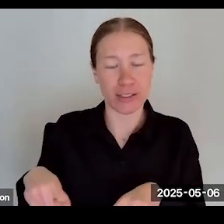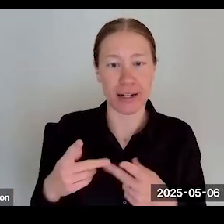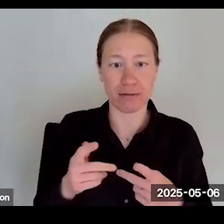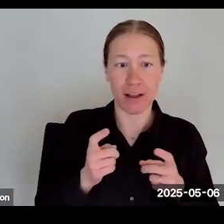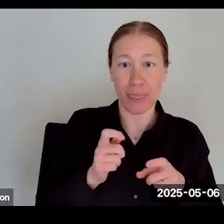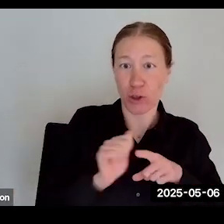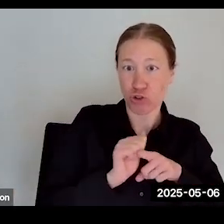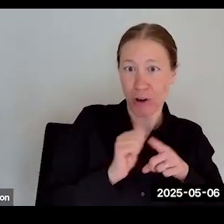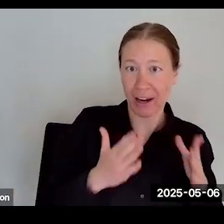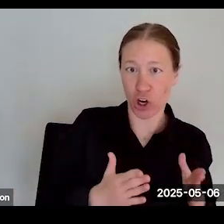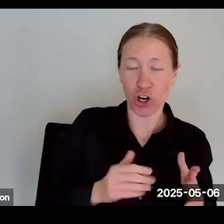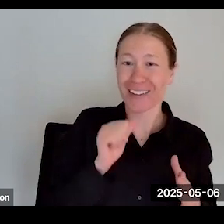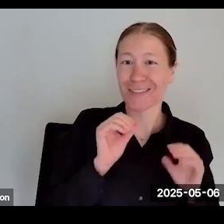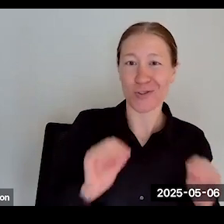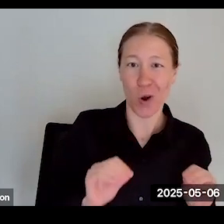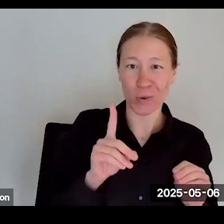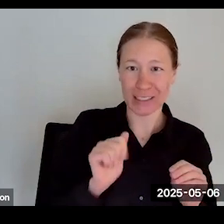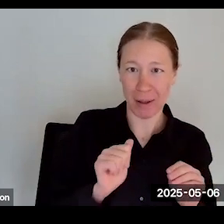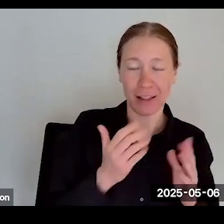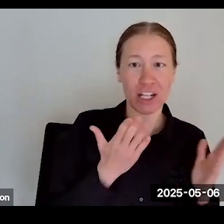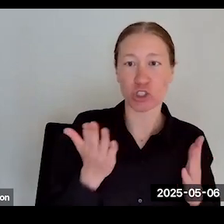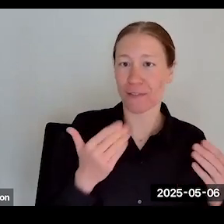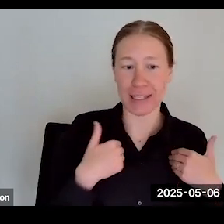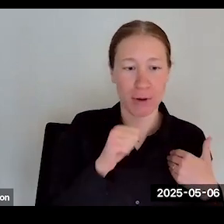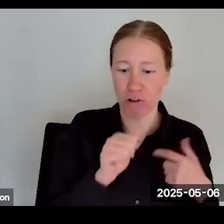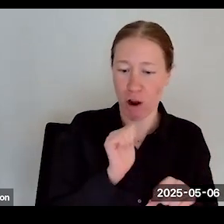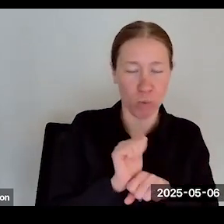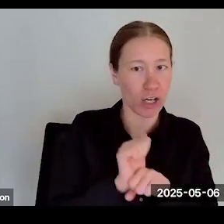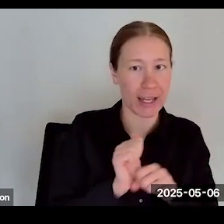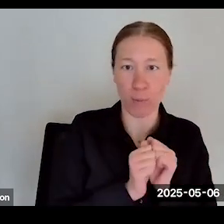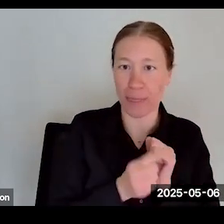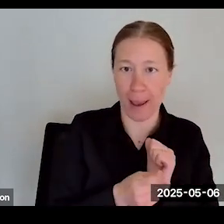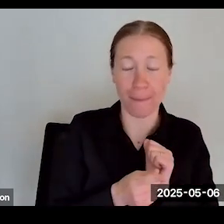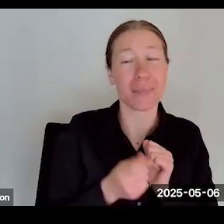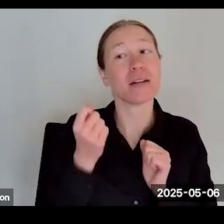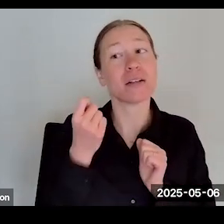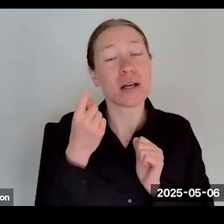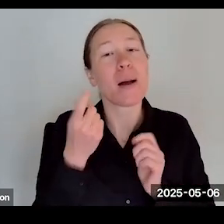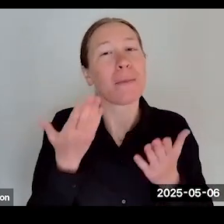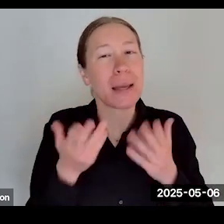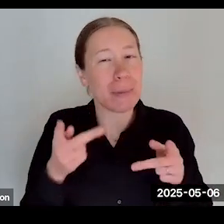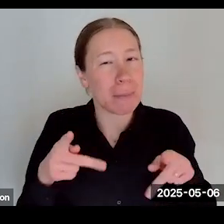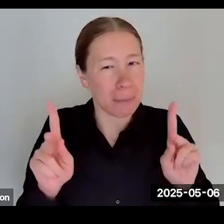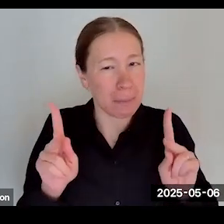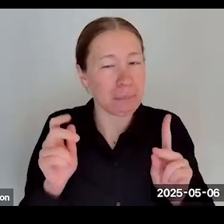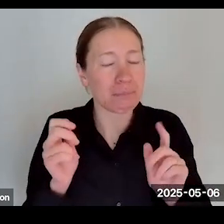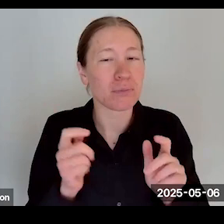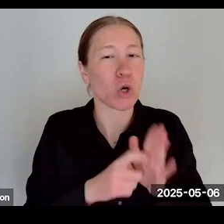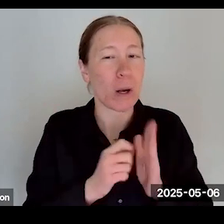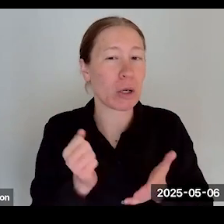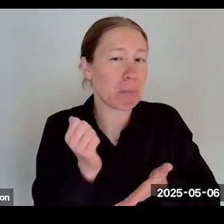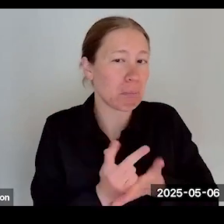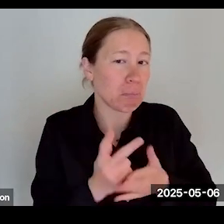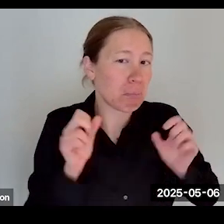have a disability and the service animal will not be working with them, this may be permitted with the approval of the